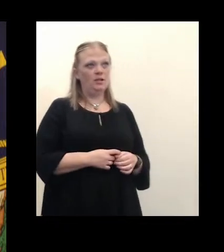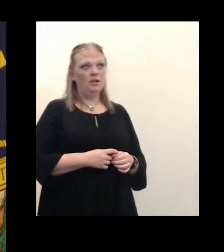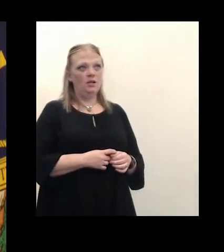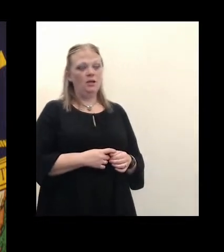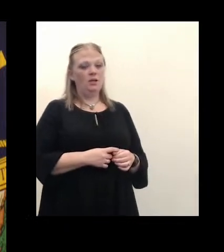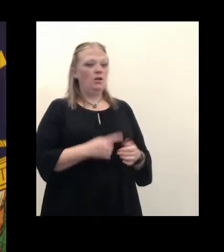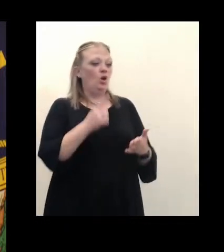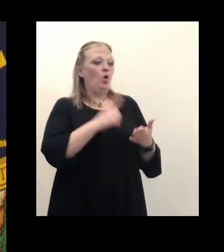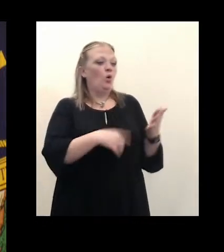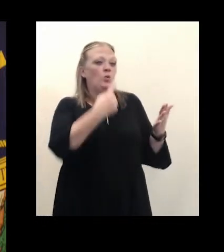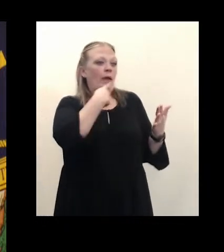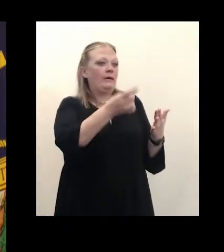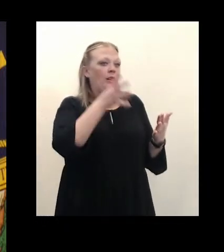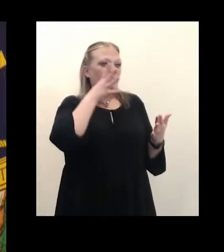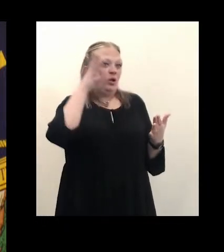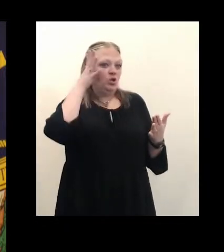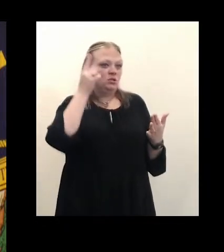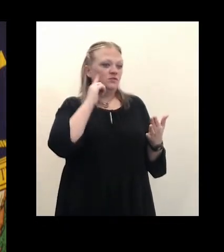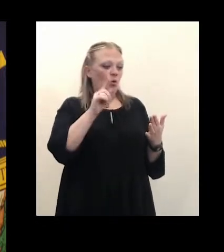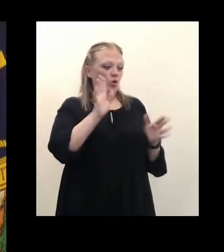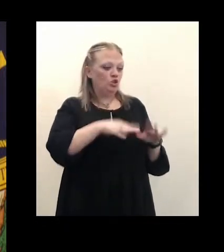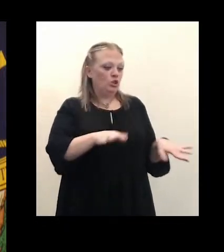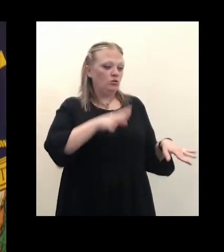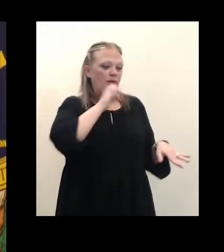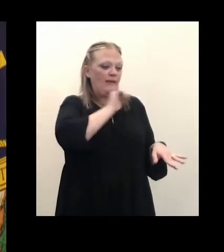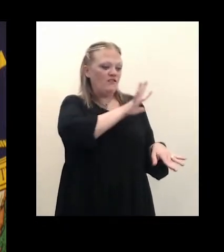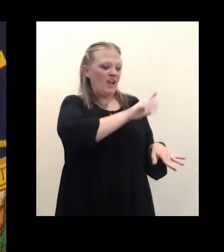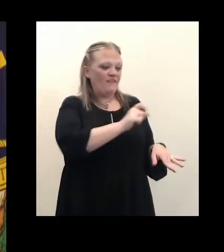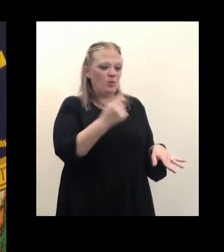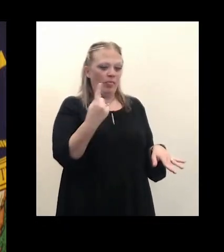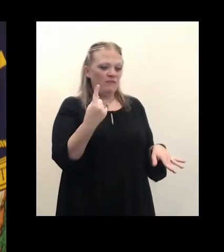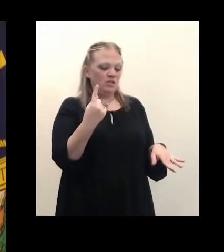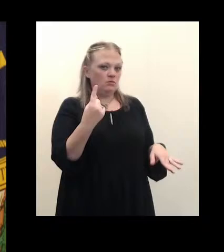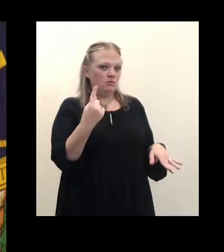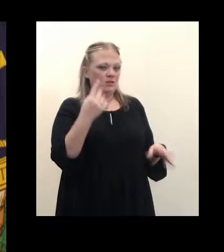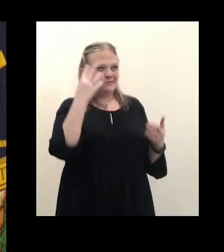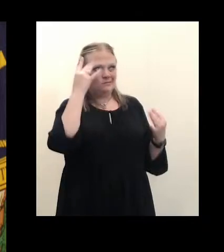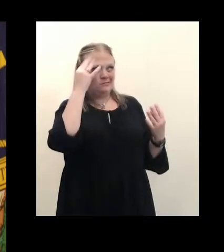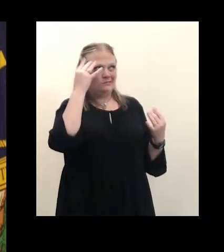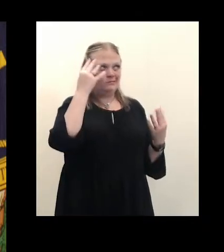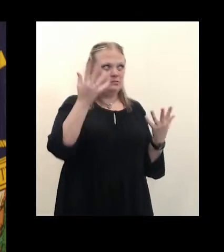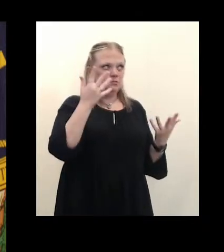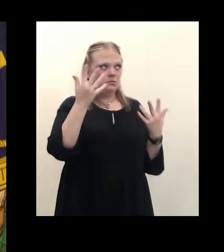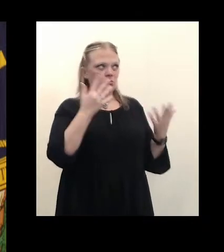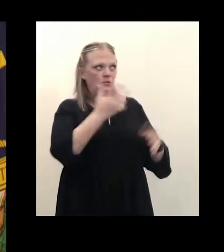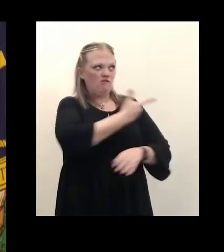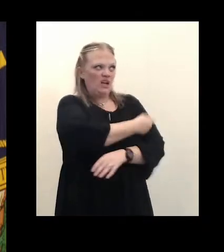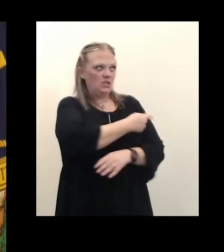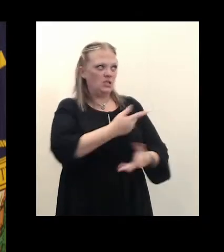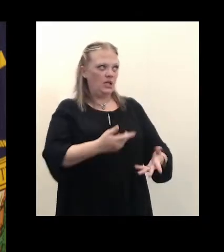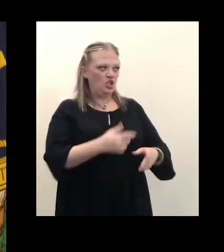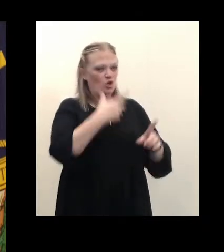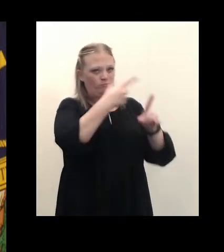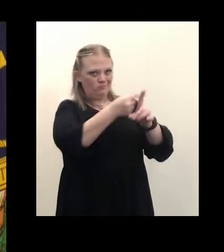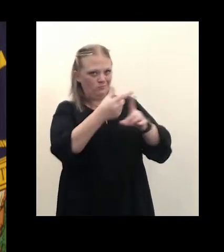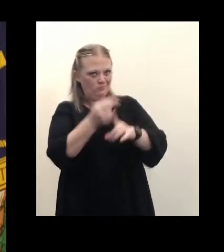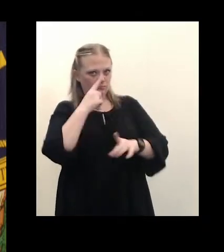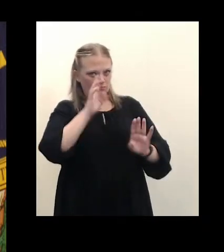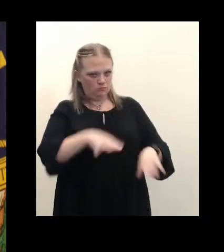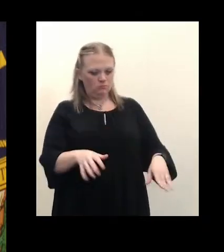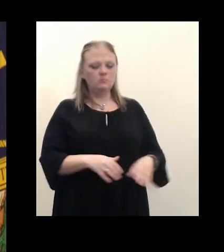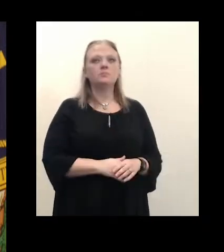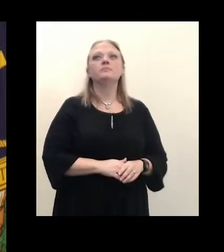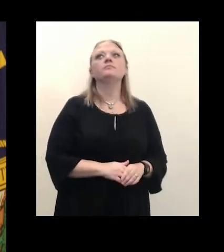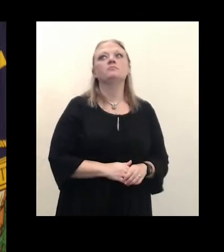to parents of 5 to 11-year-olds who are thinking about getting their children vaccinated? So what